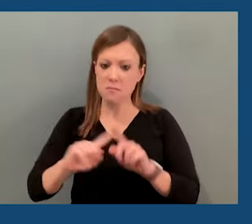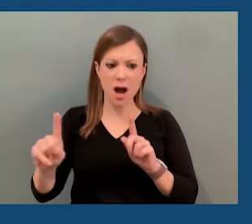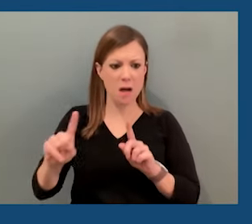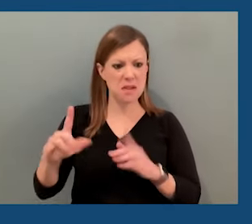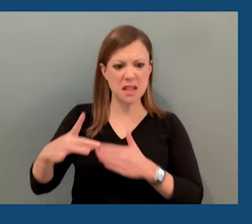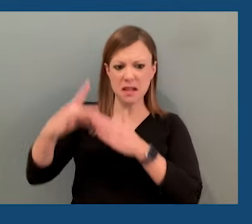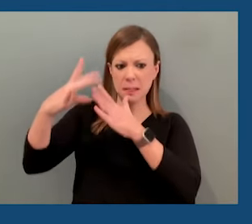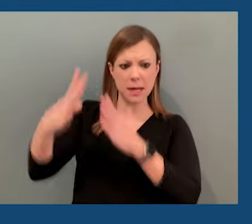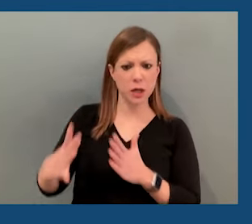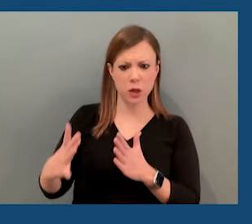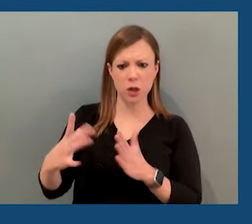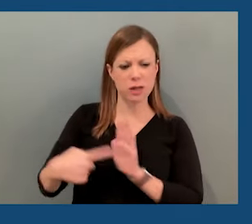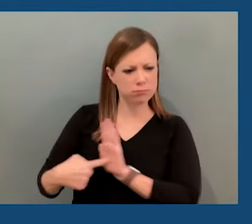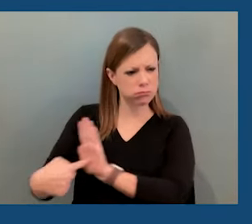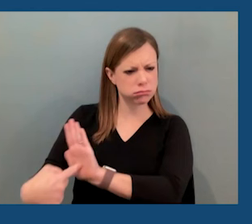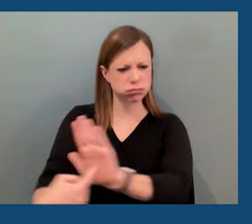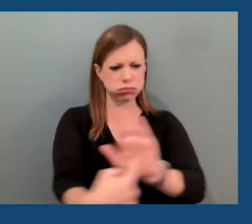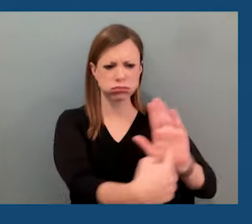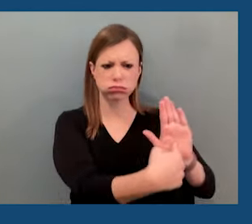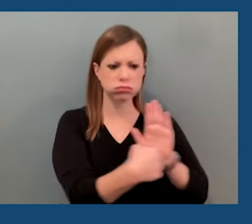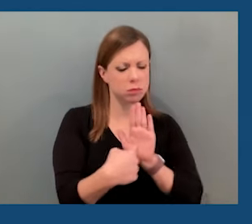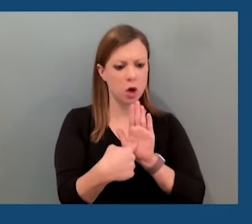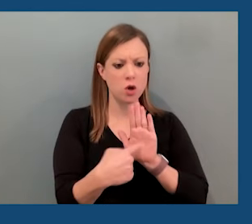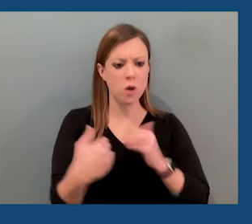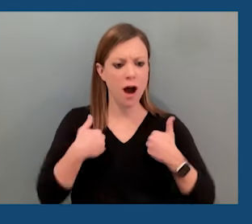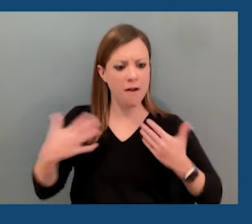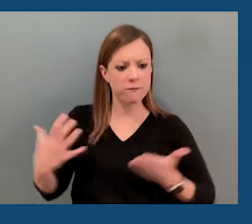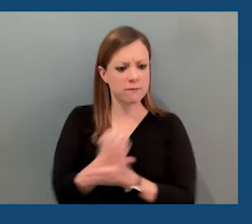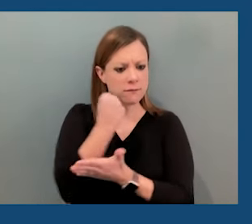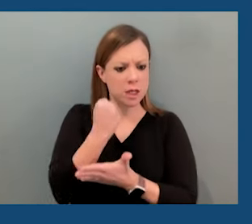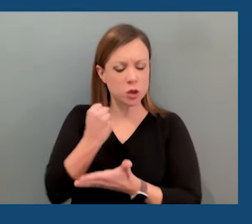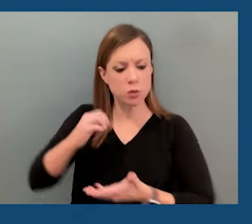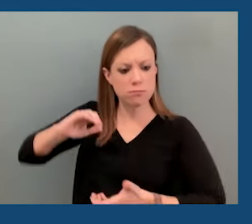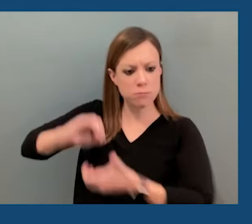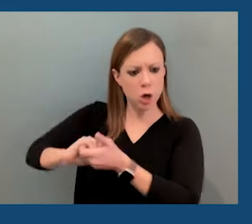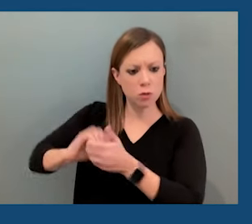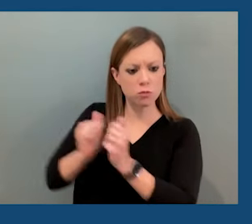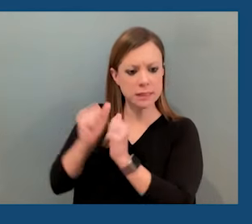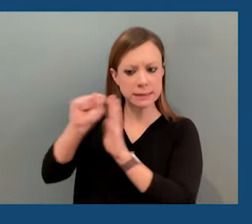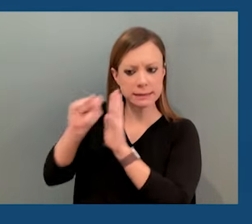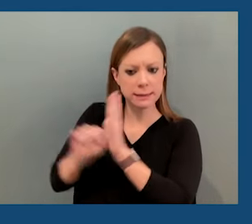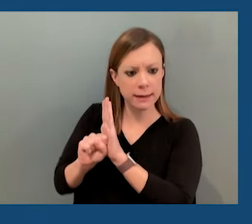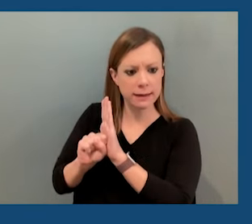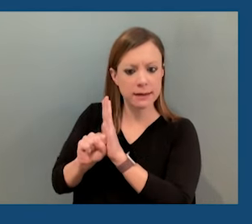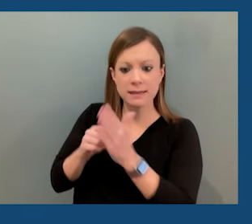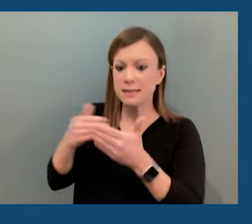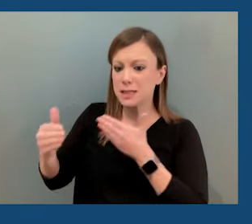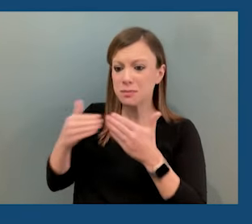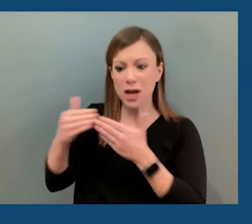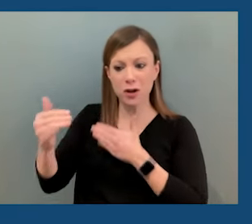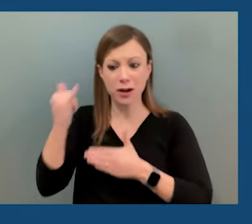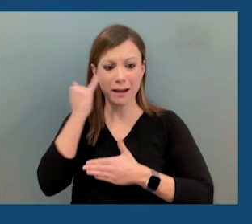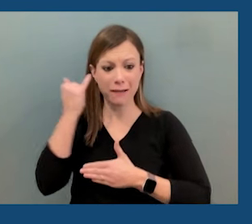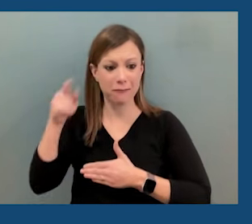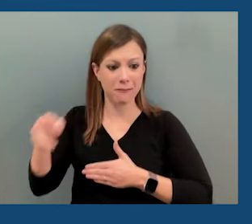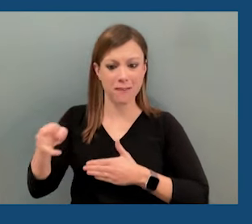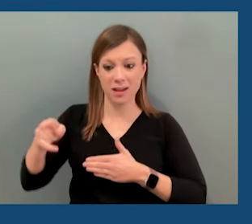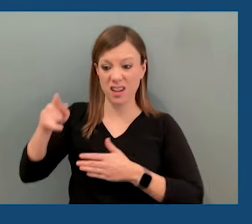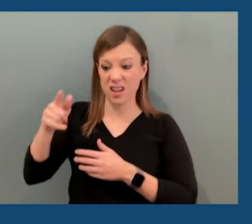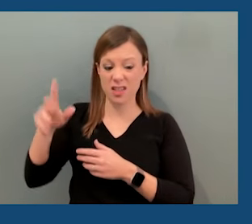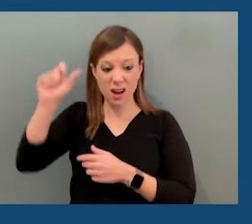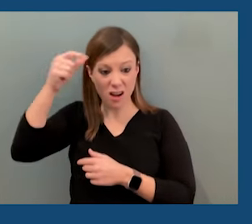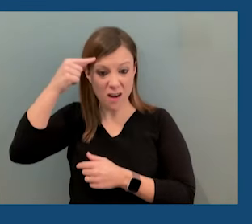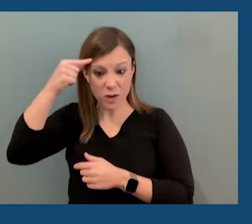us that there's an opportunity to partner with the state and to accomplish these things, whether they're in the municipal governments that have just recently received this additional